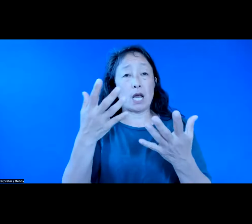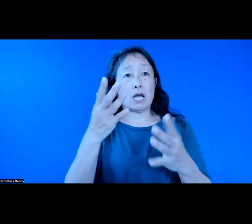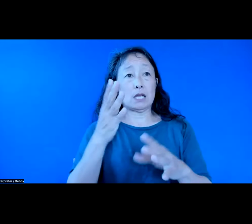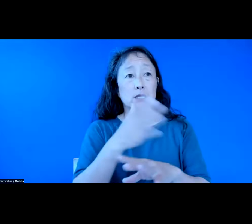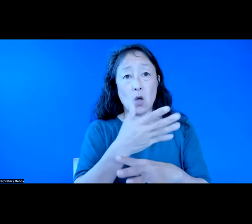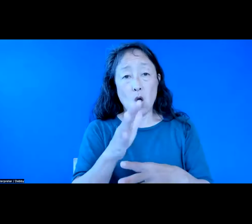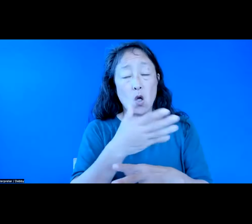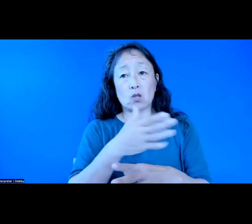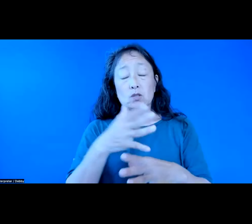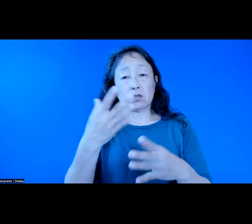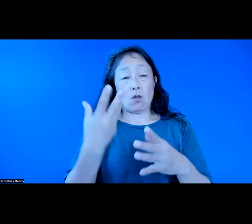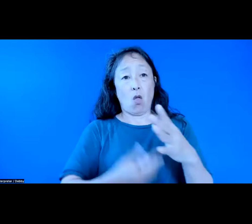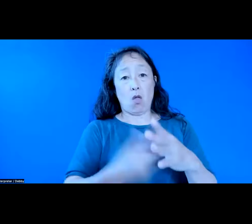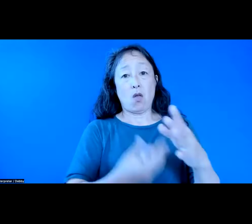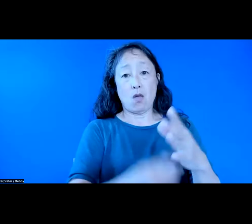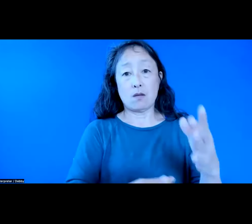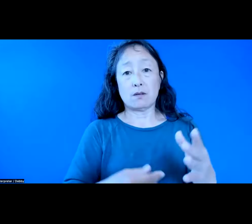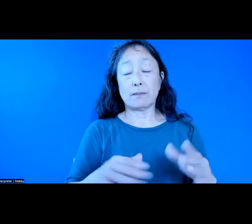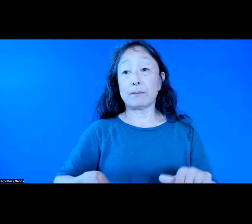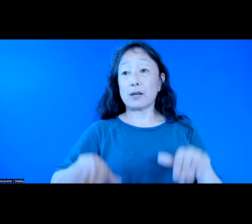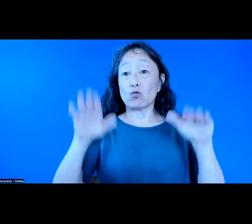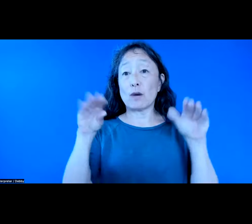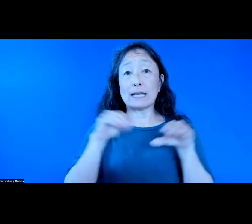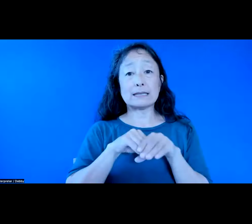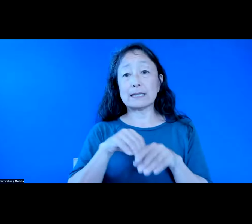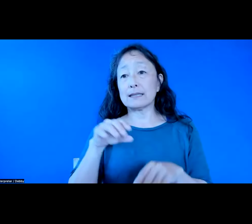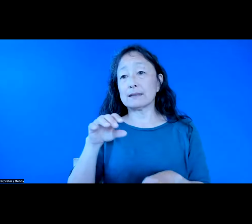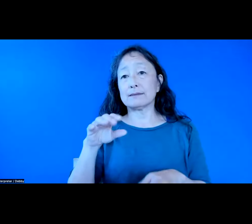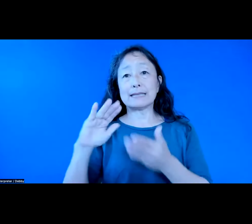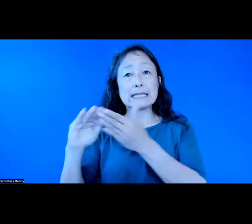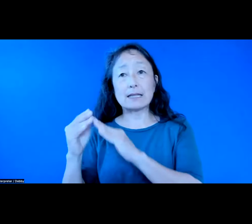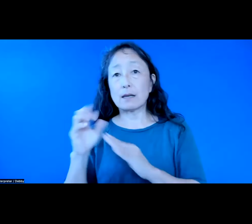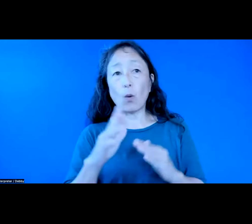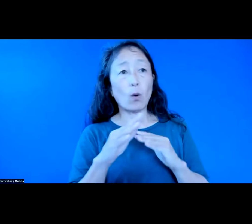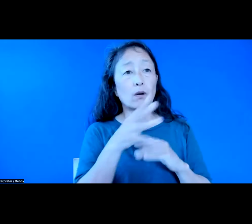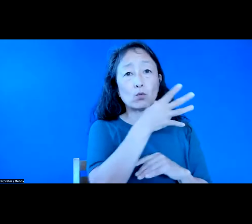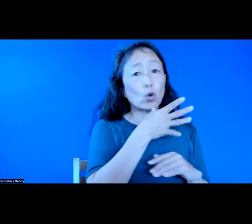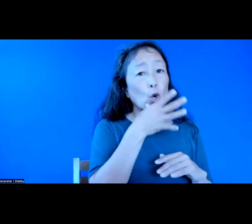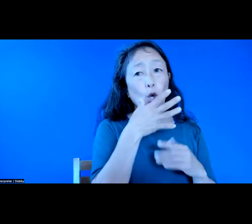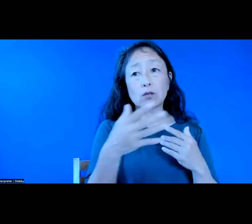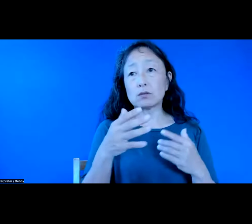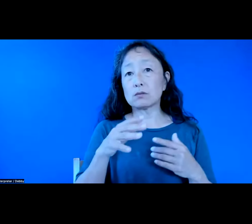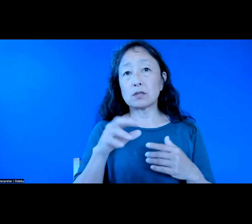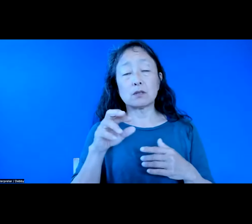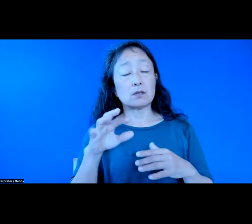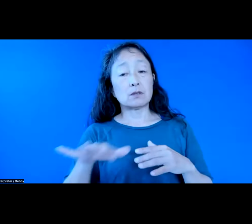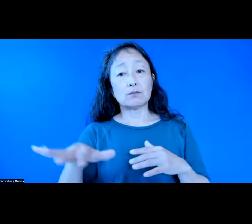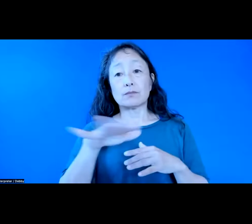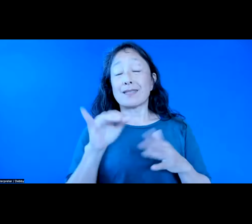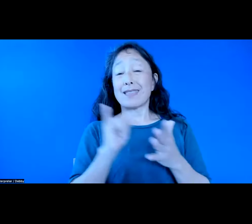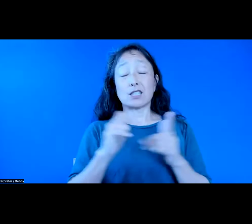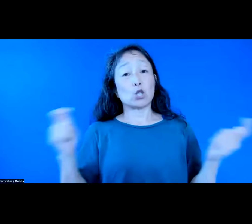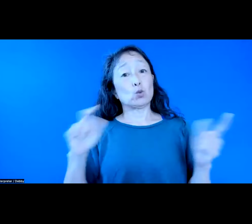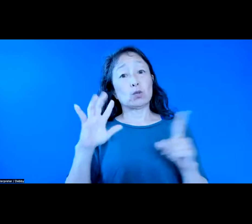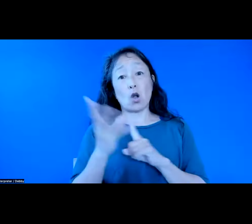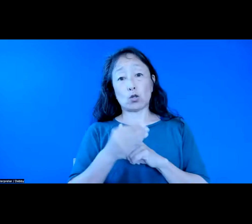or the urban environment or rural, wherever. So that is a huge cultural issue.